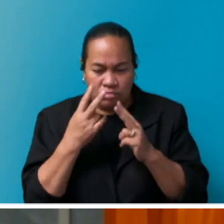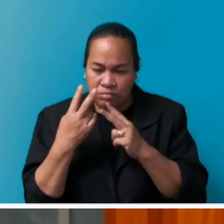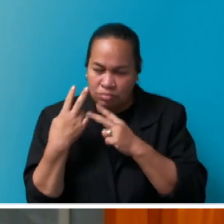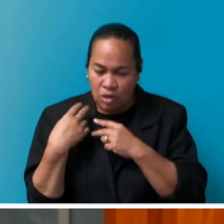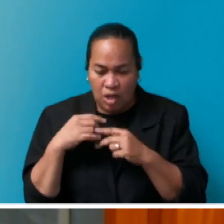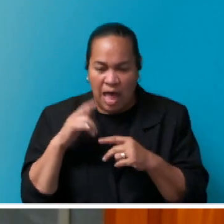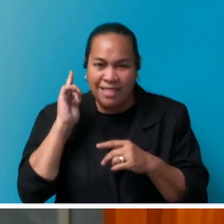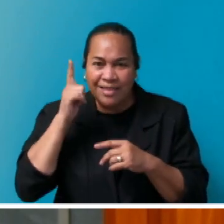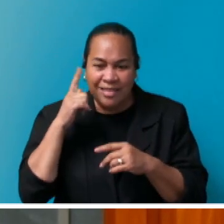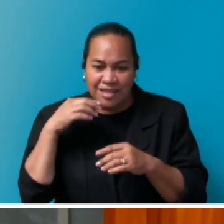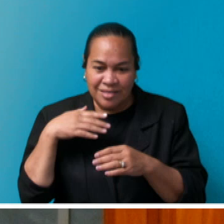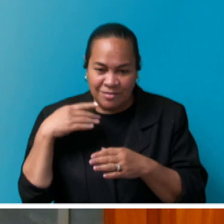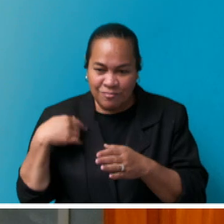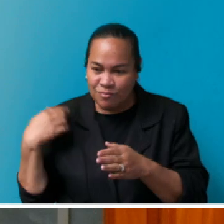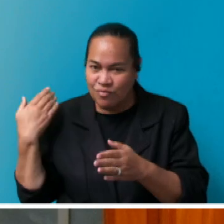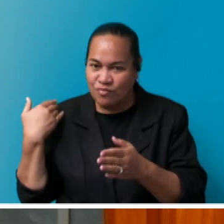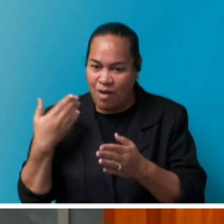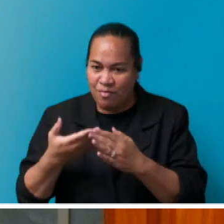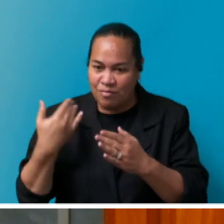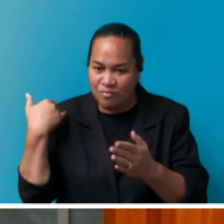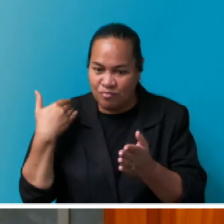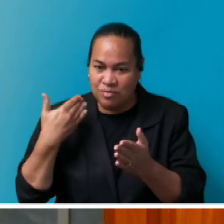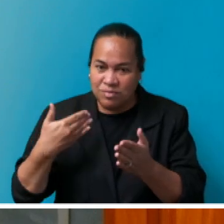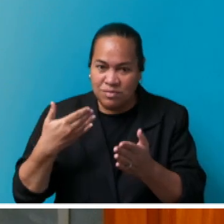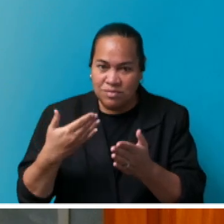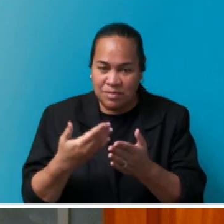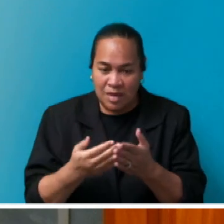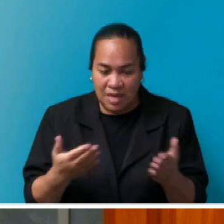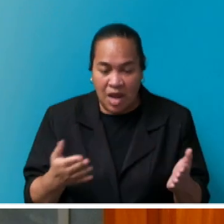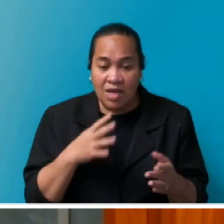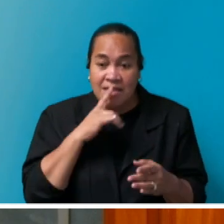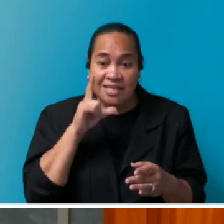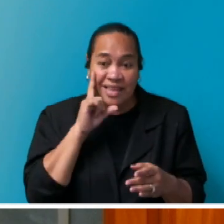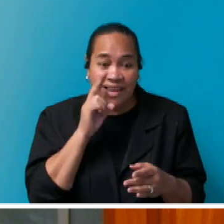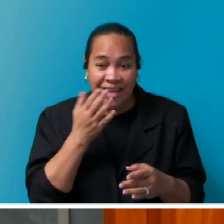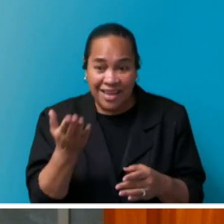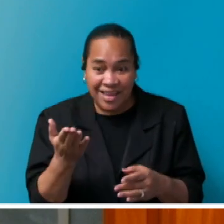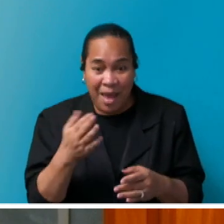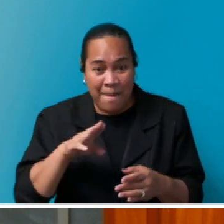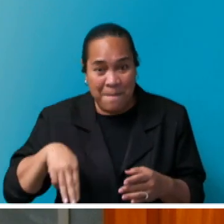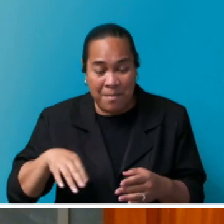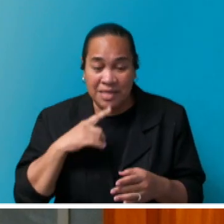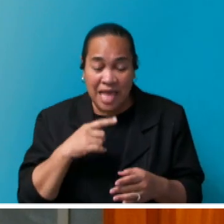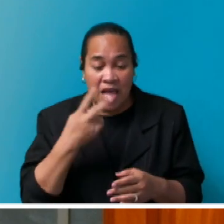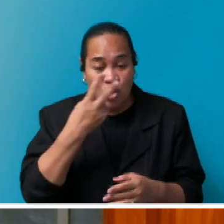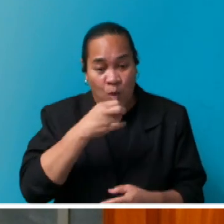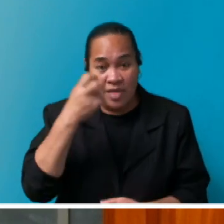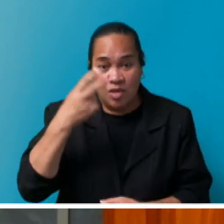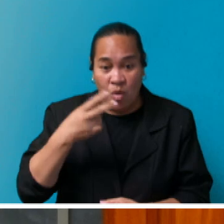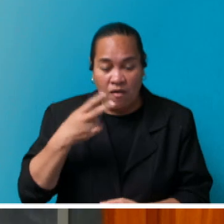teachers, as already alluded to yesterday by the honourable member. In 2012, ECE teachers were